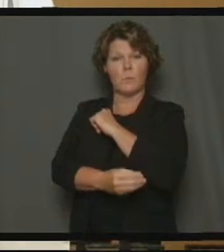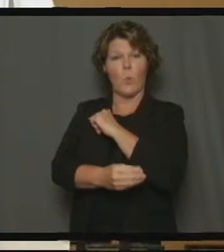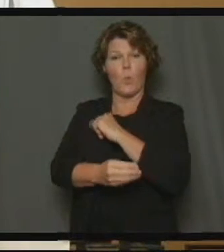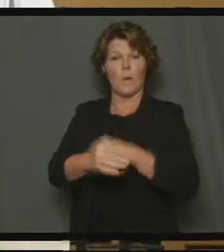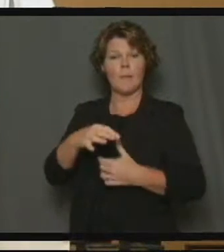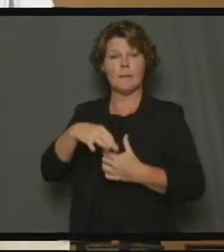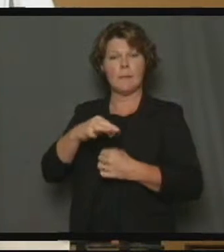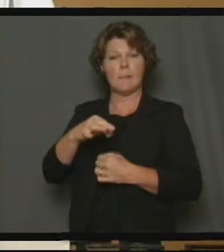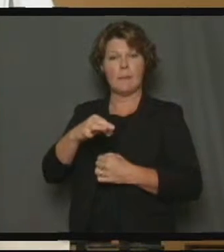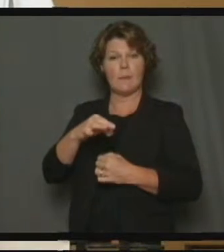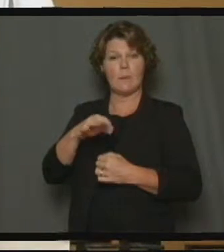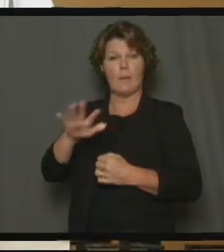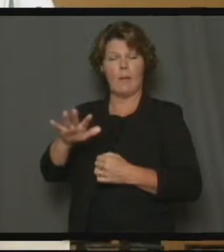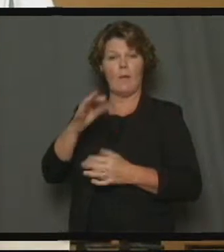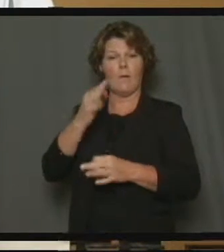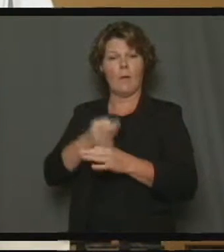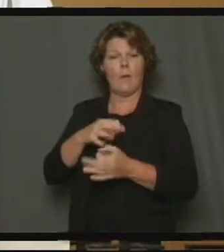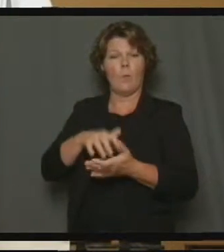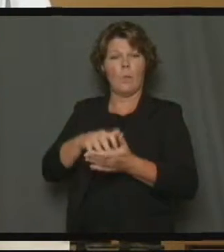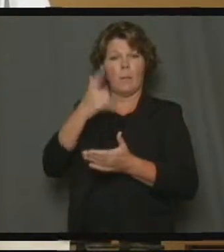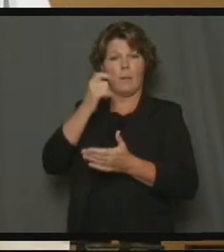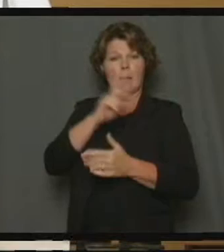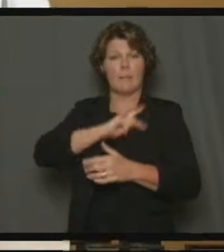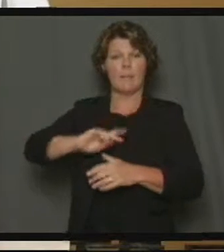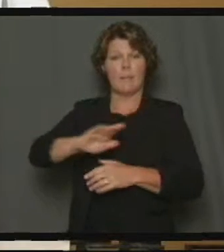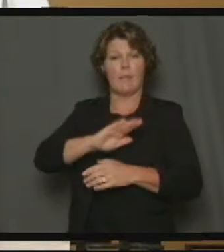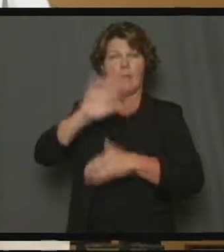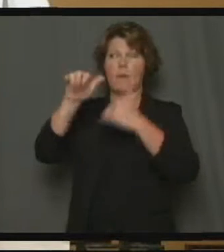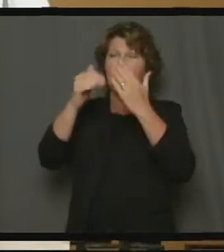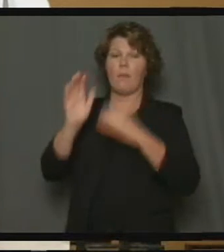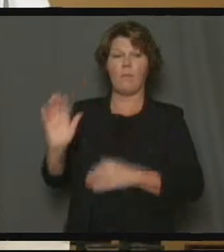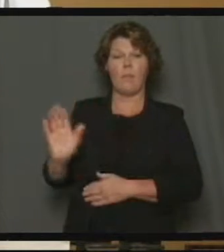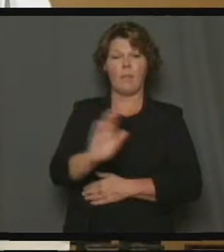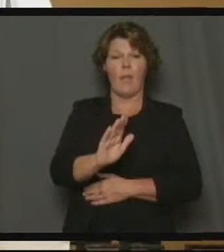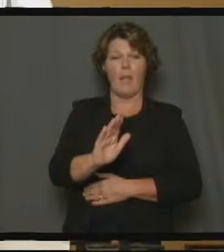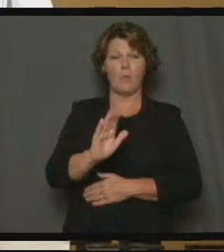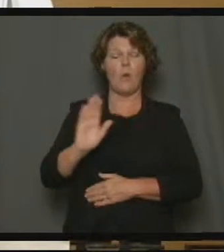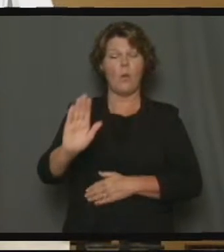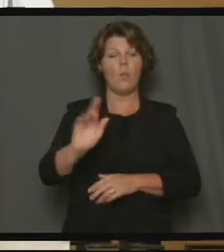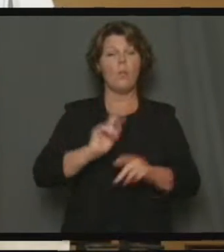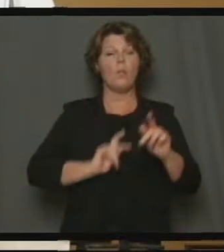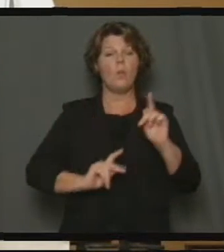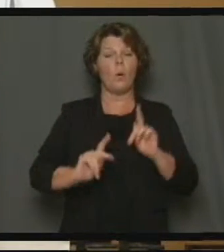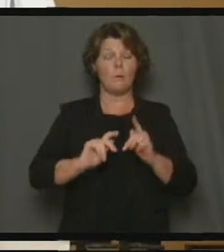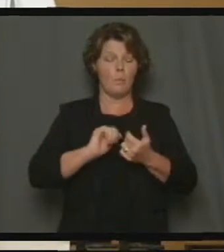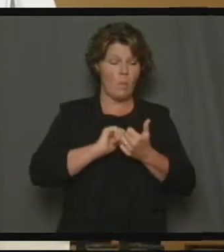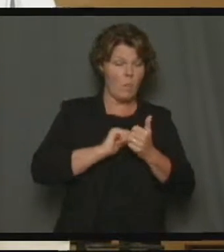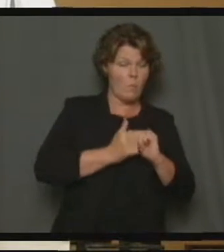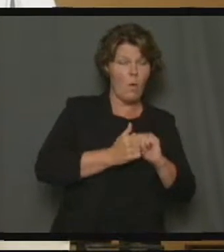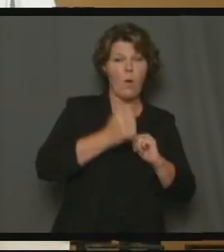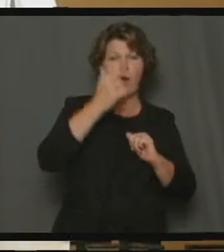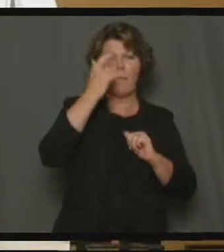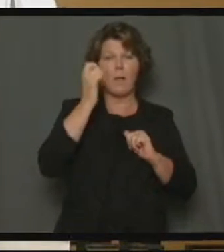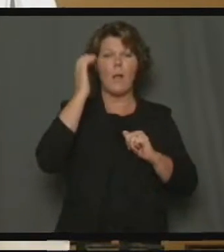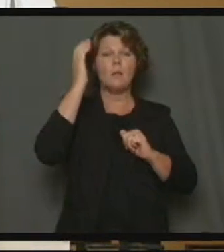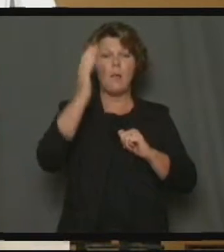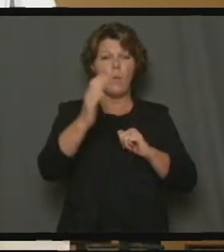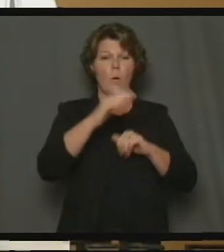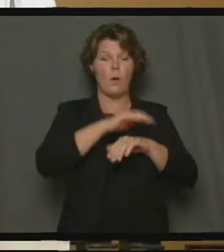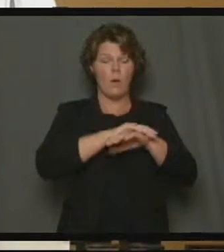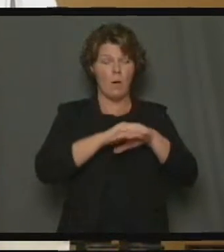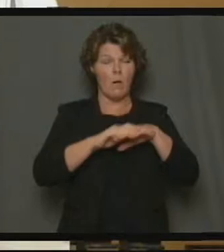for theirs is the kingdom of heaven. Blessed are those who mourn, for they shall be